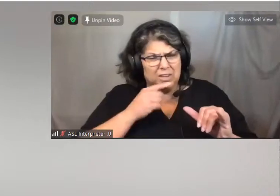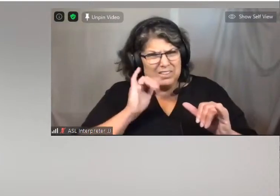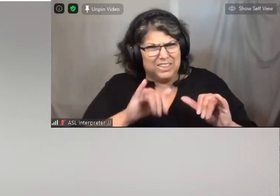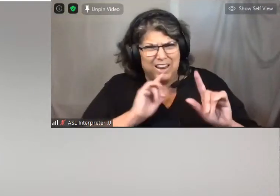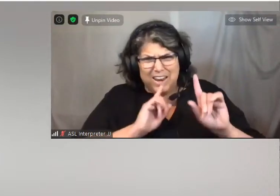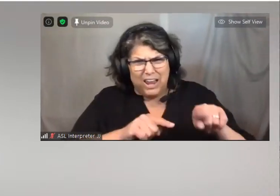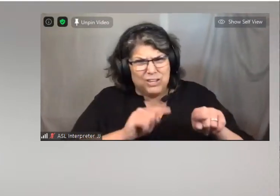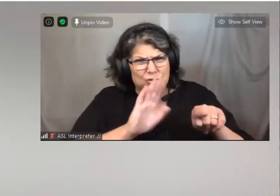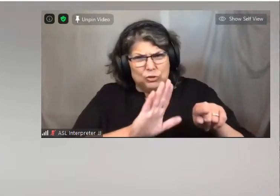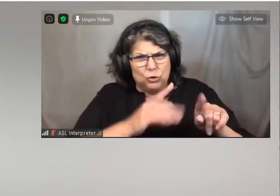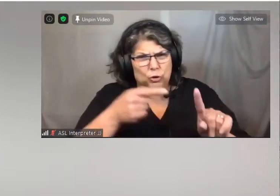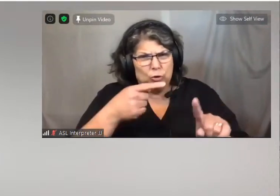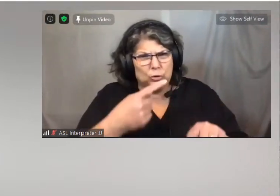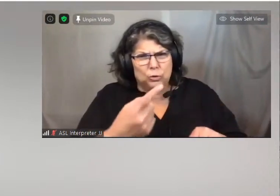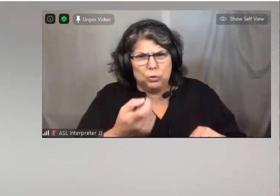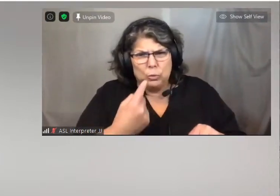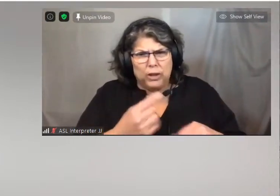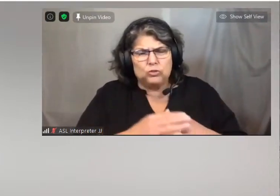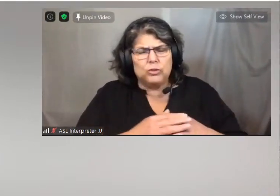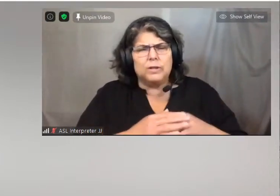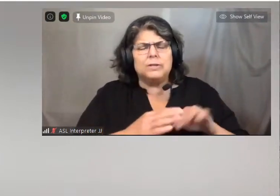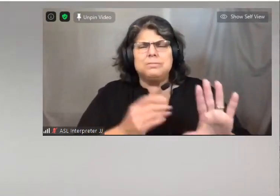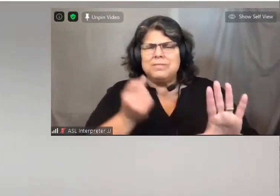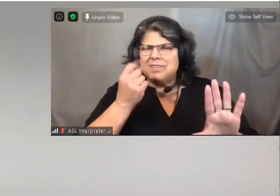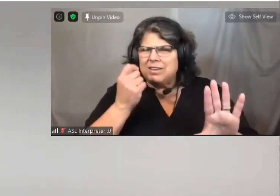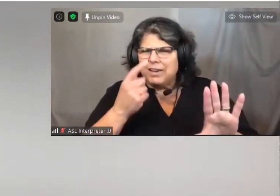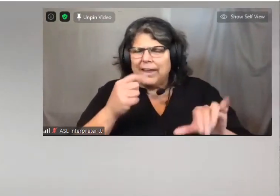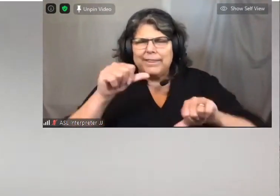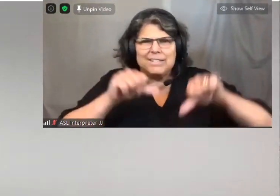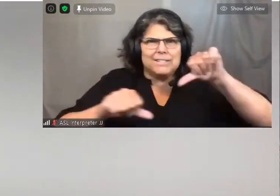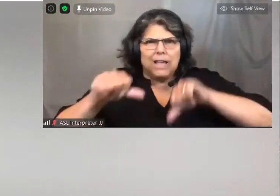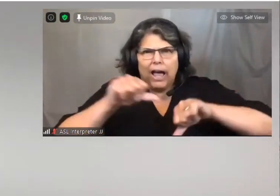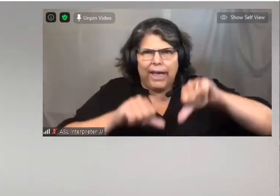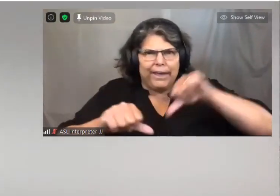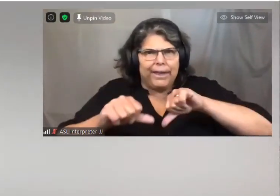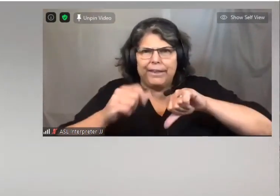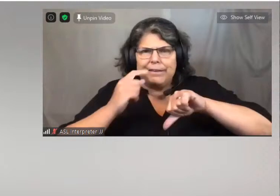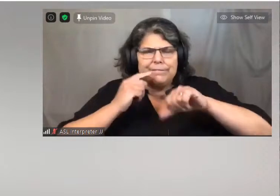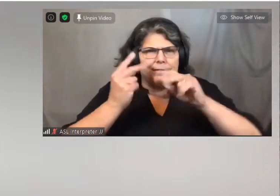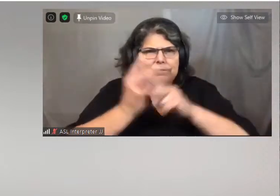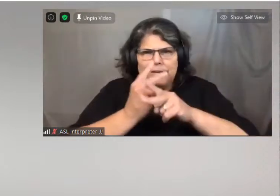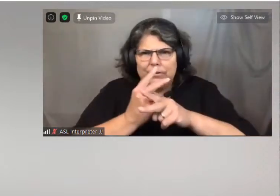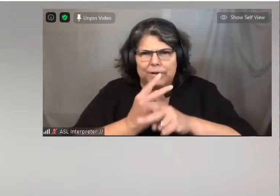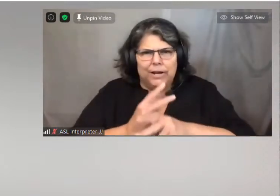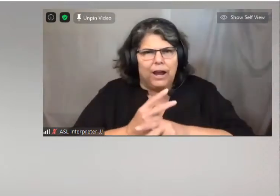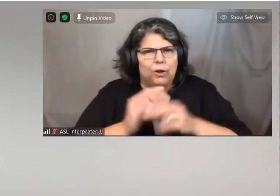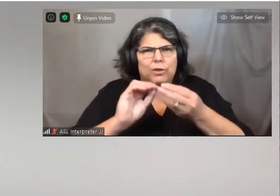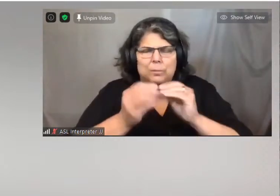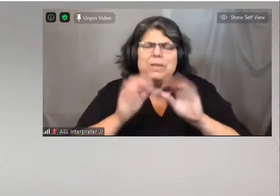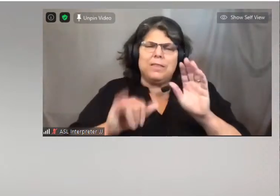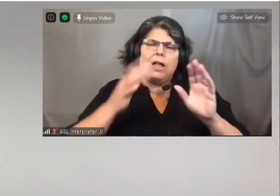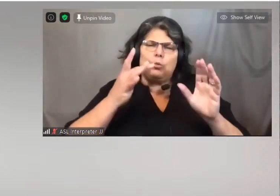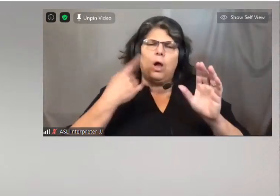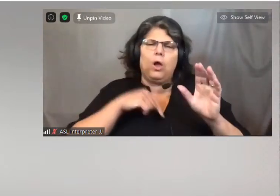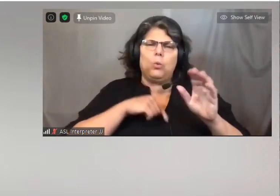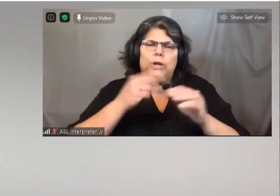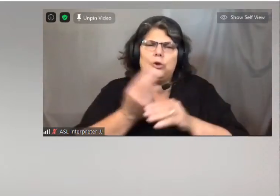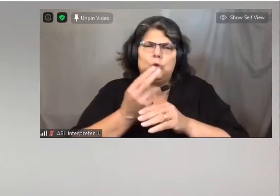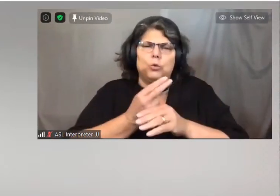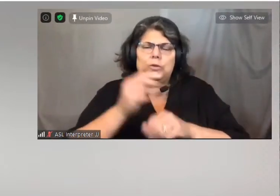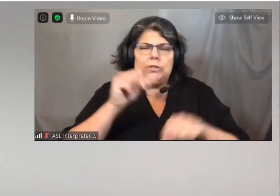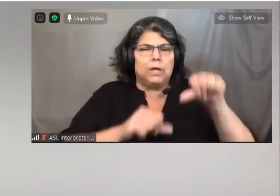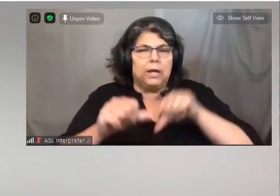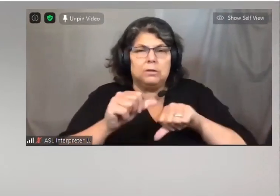mean, the science of doing this is why we use science. I could be